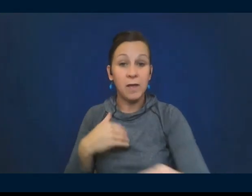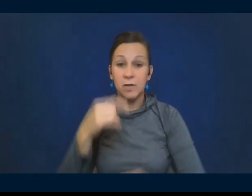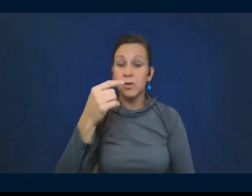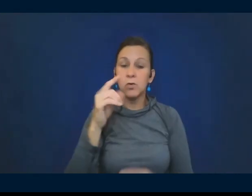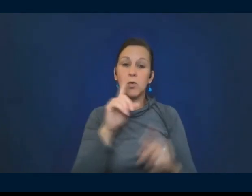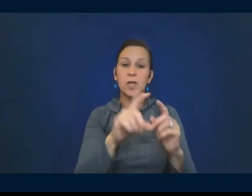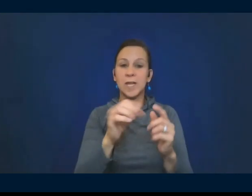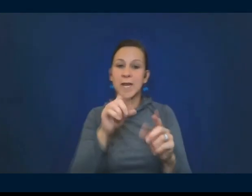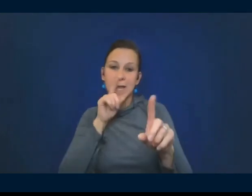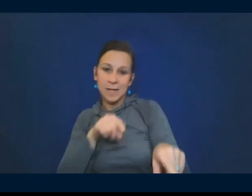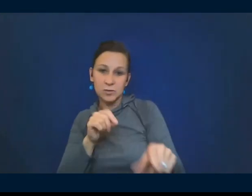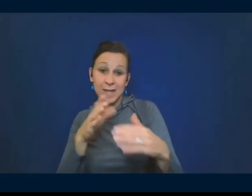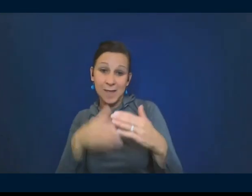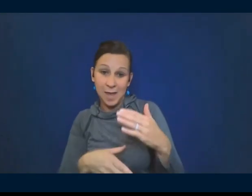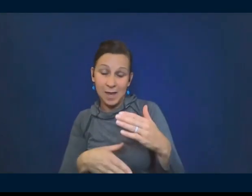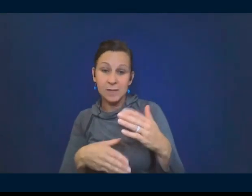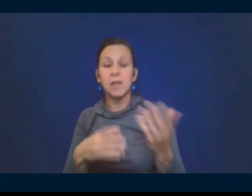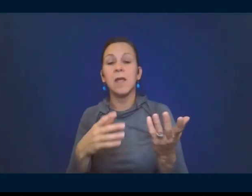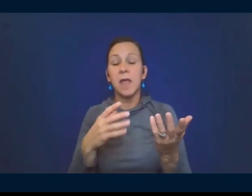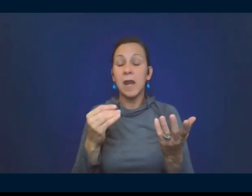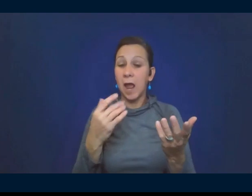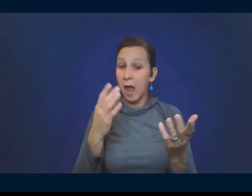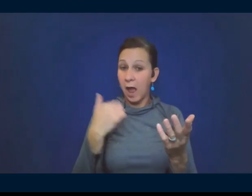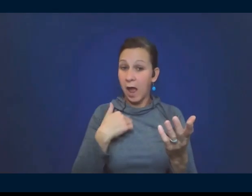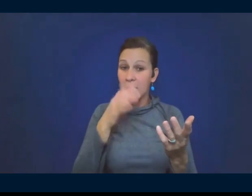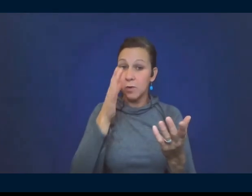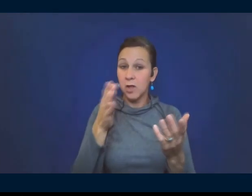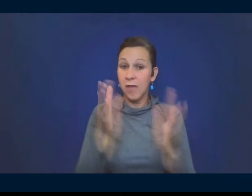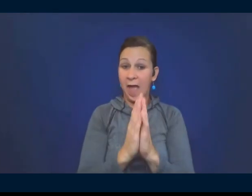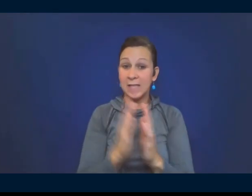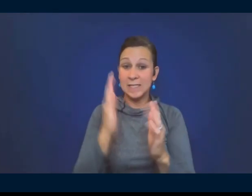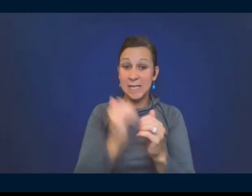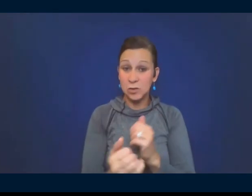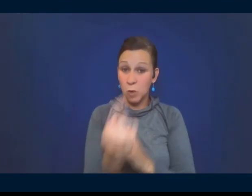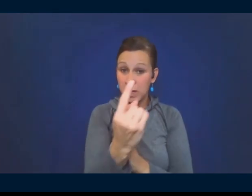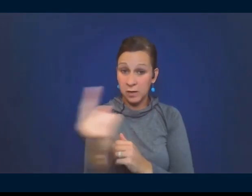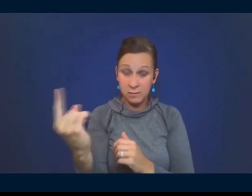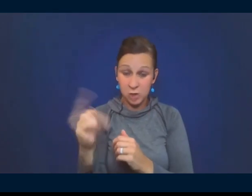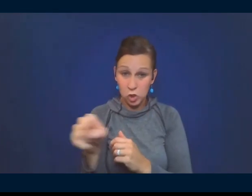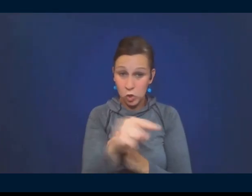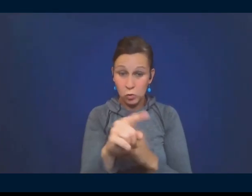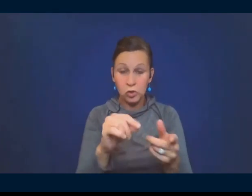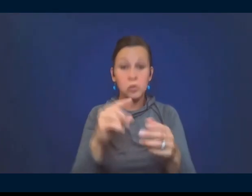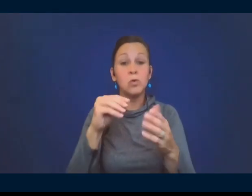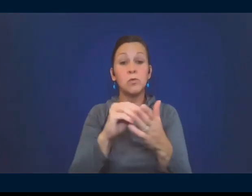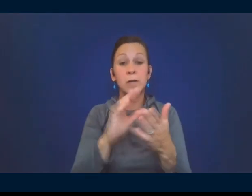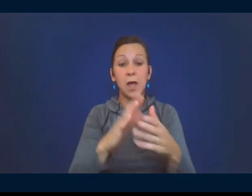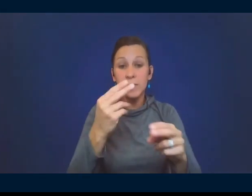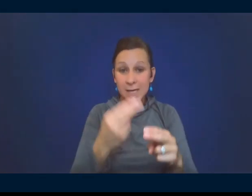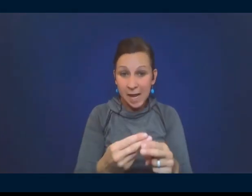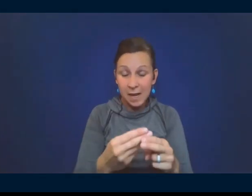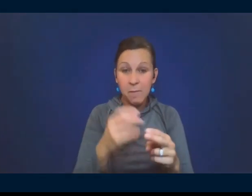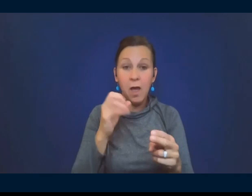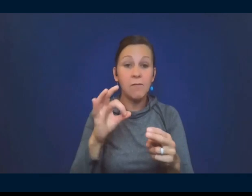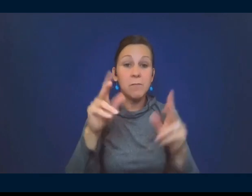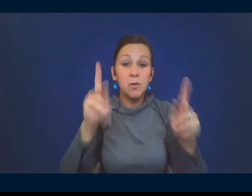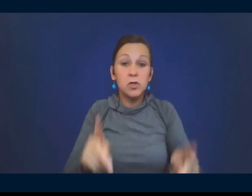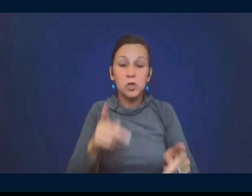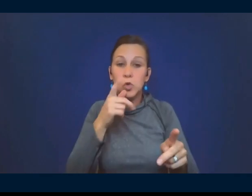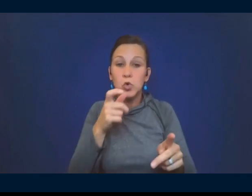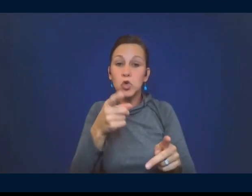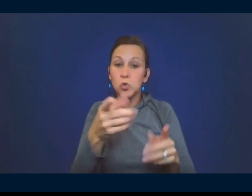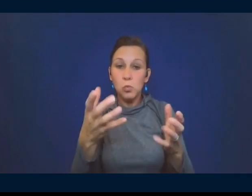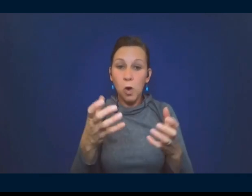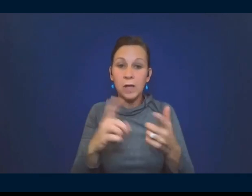end, and I am going to ask each of you to write down the name of the person that you would like to ask